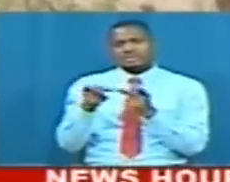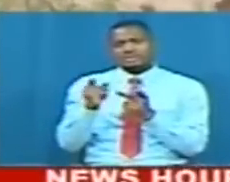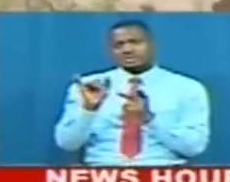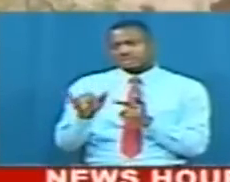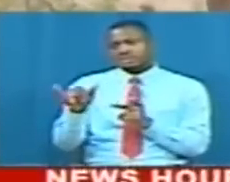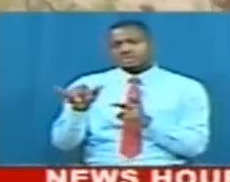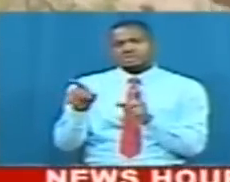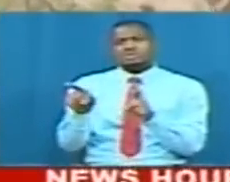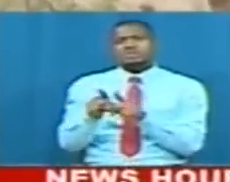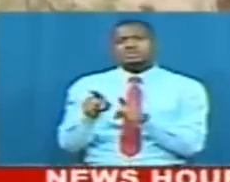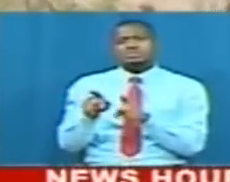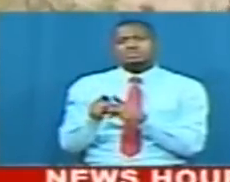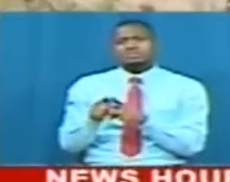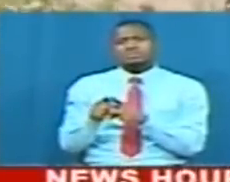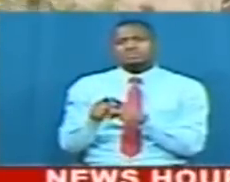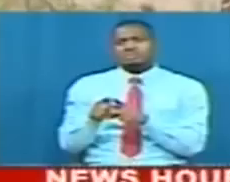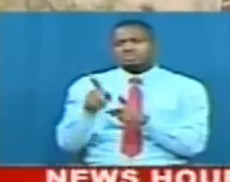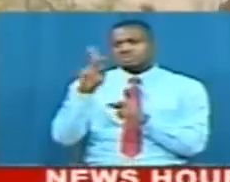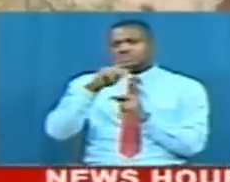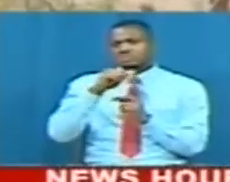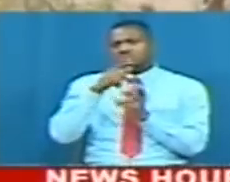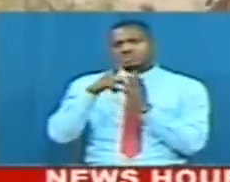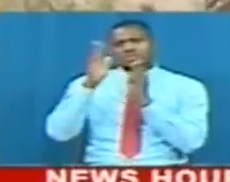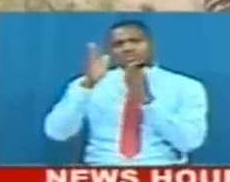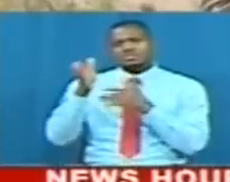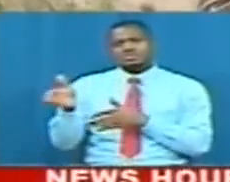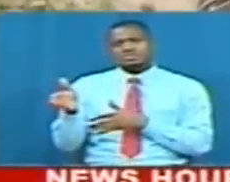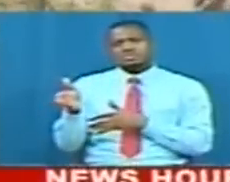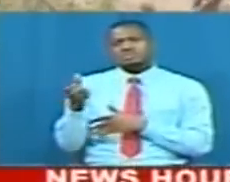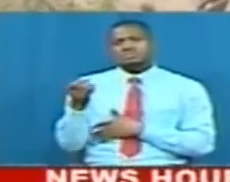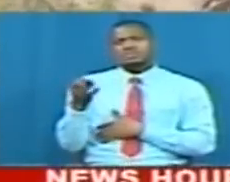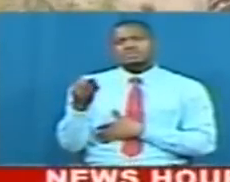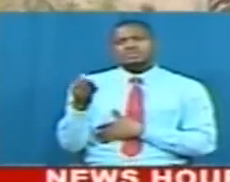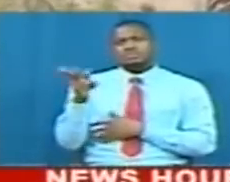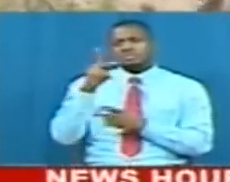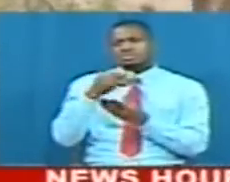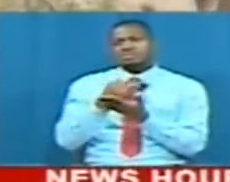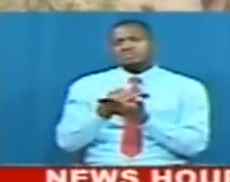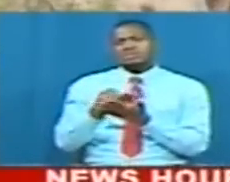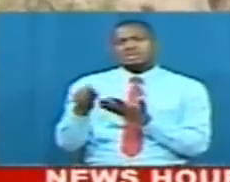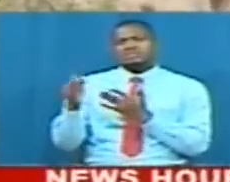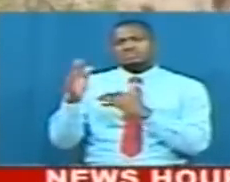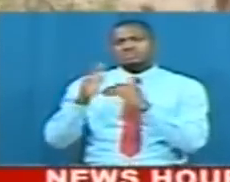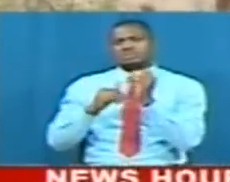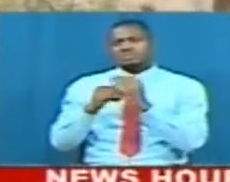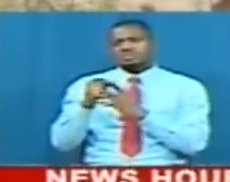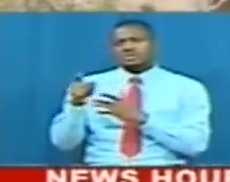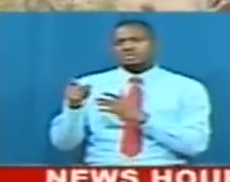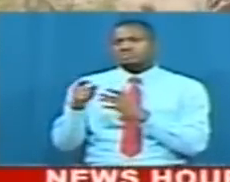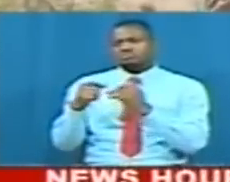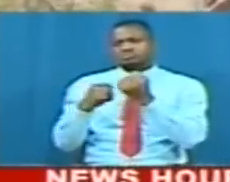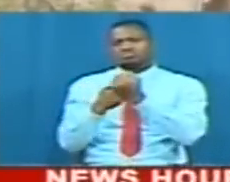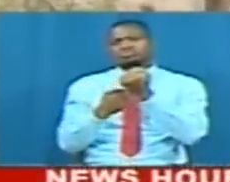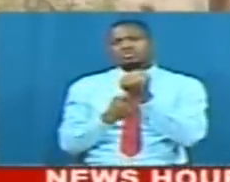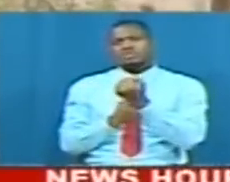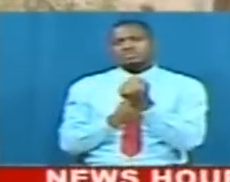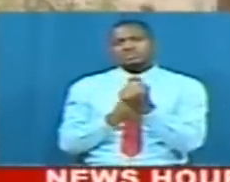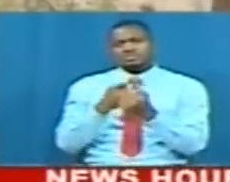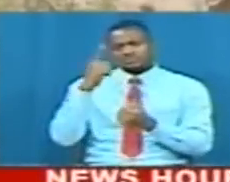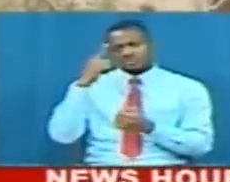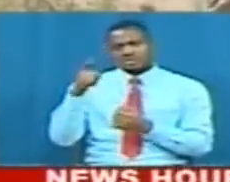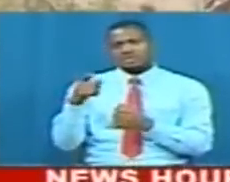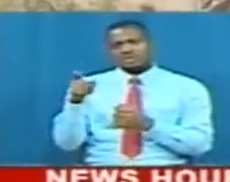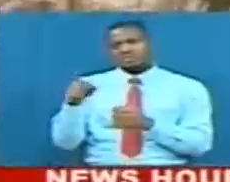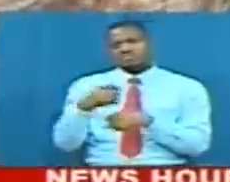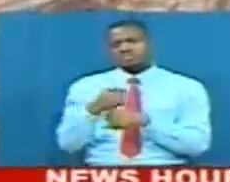that it is now, in a state of abeyance, shows that posterity is failing to build the superstructure of